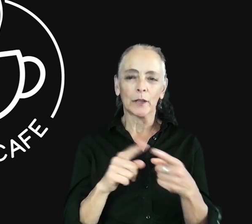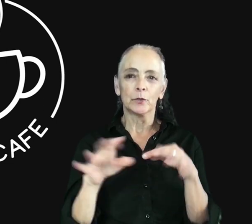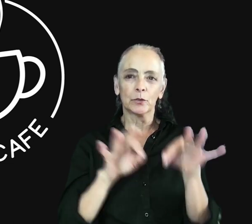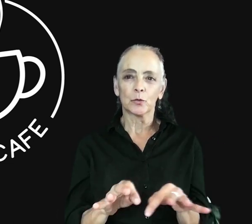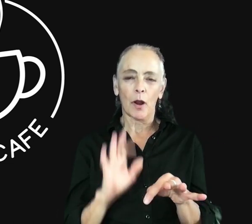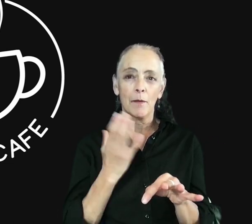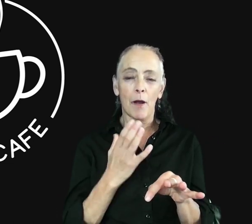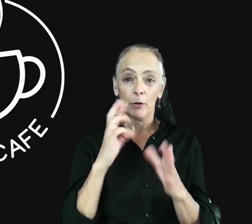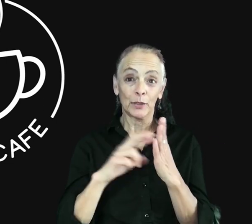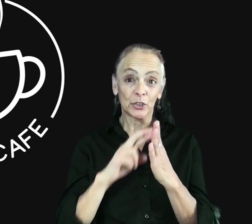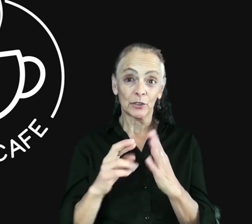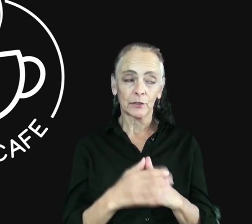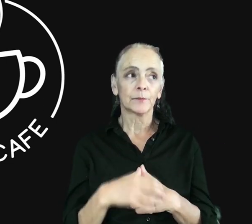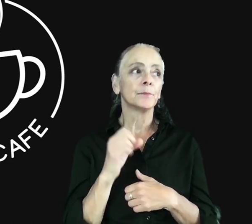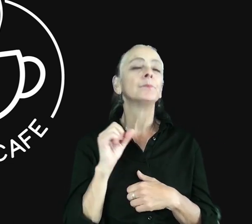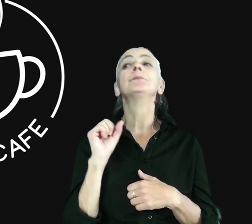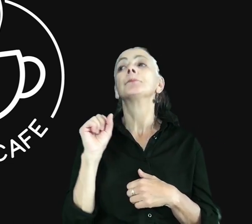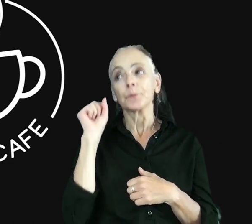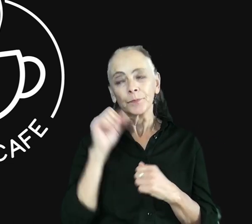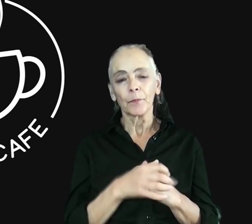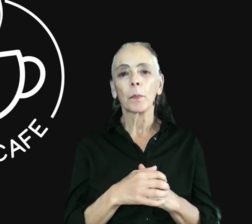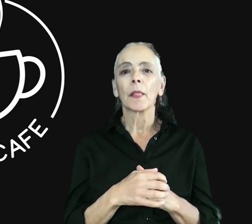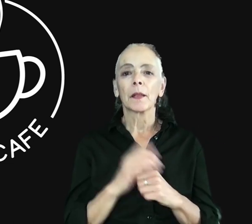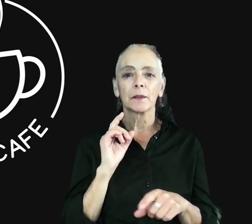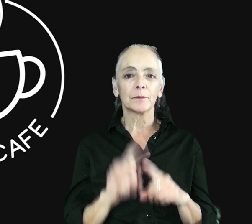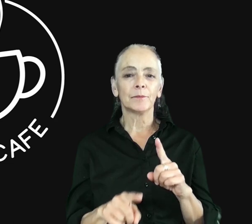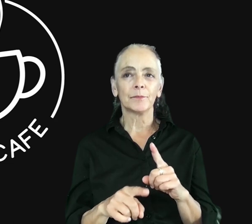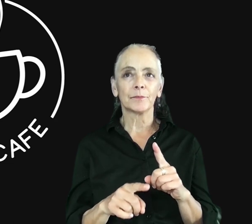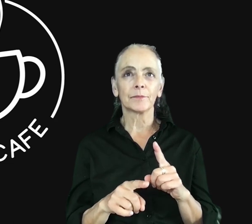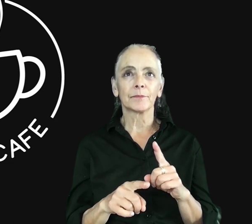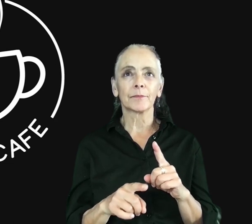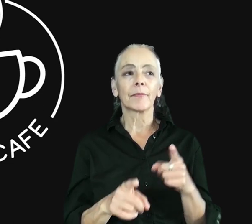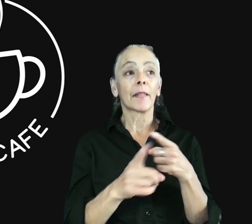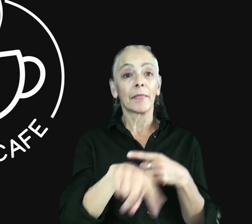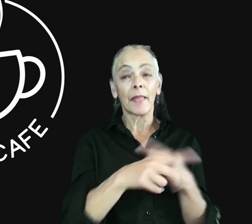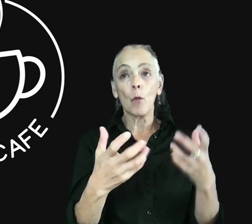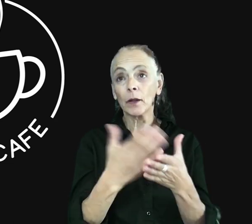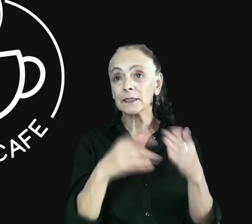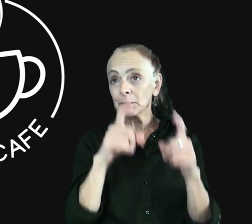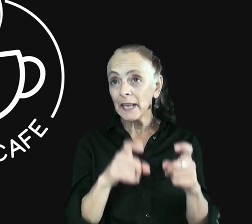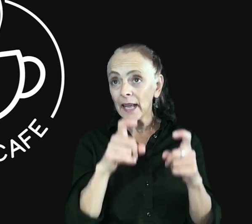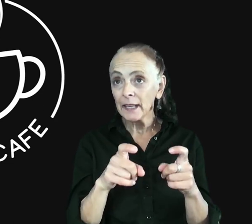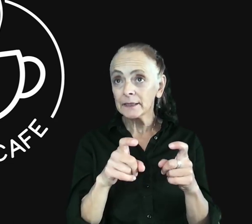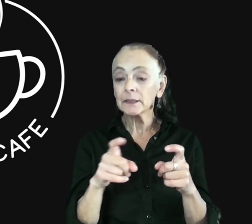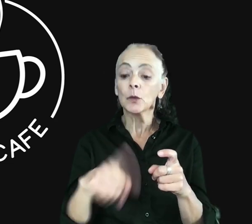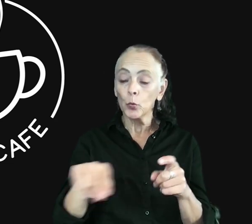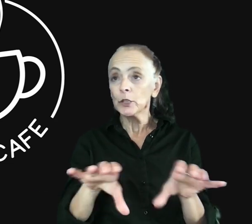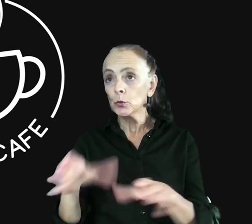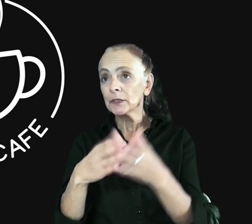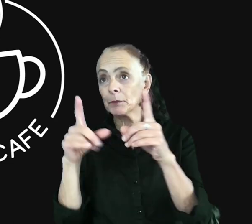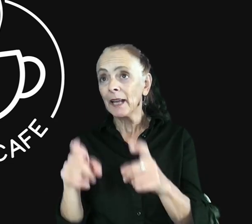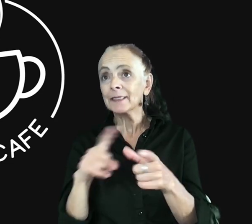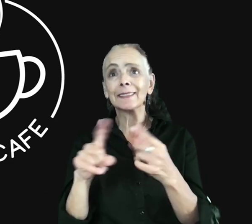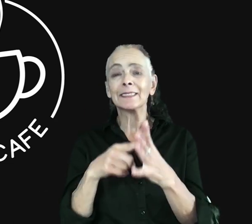research but also because you know uh they want some tests we do some tests and sometimes it's difficult to to to extract